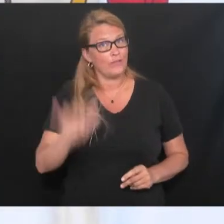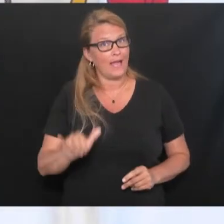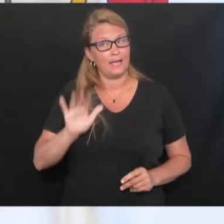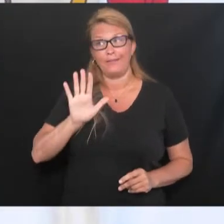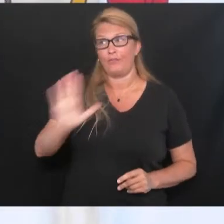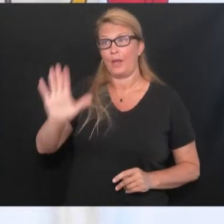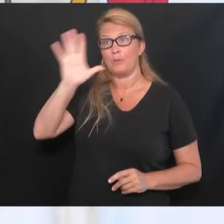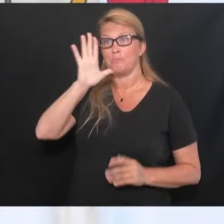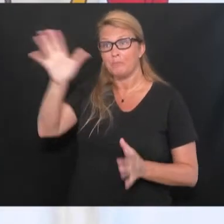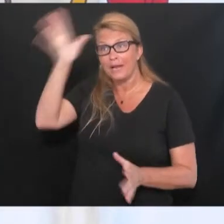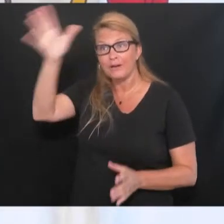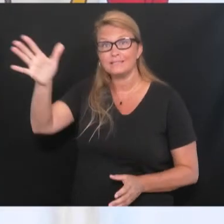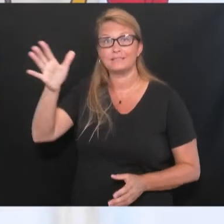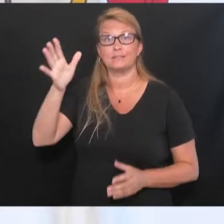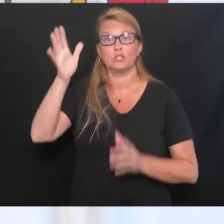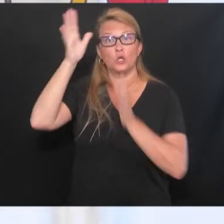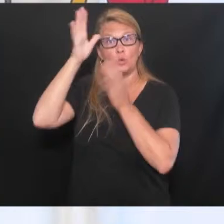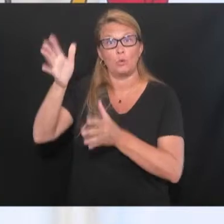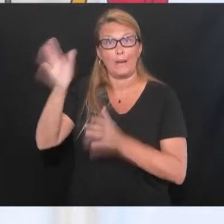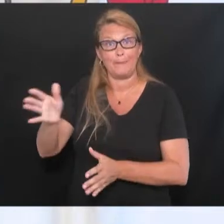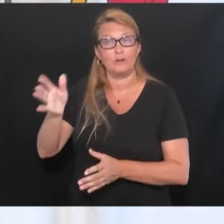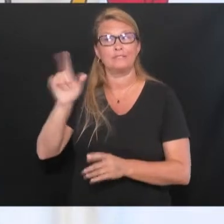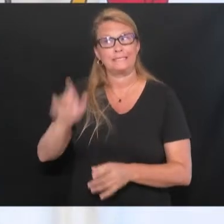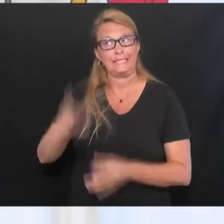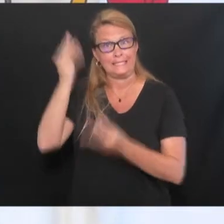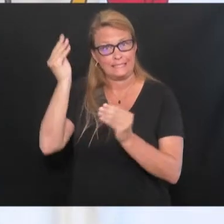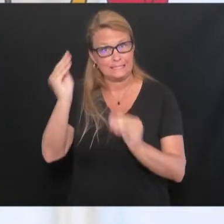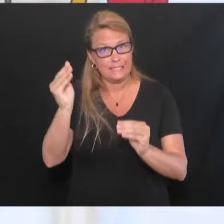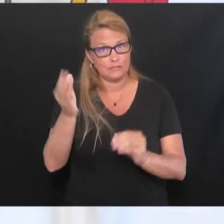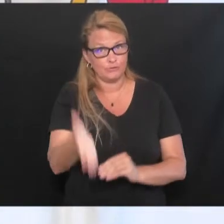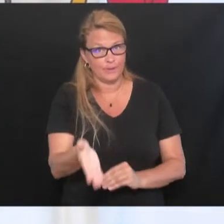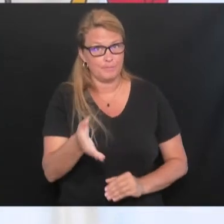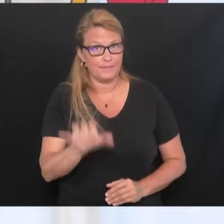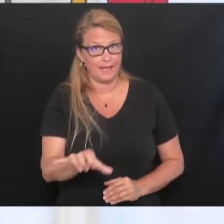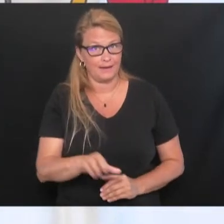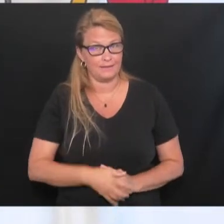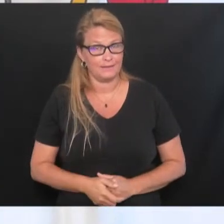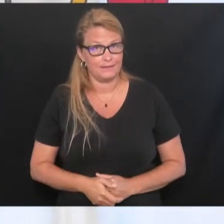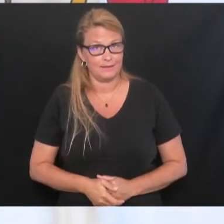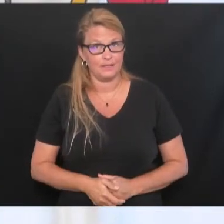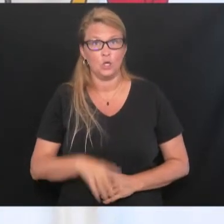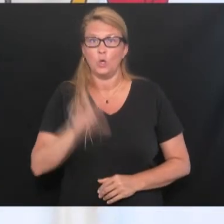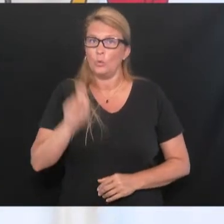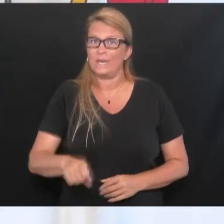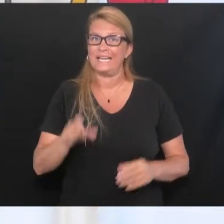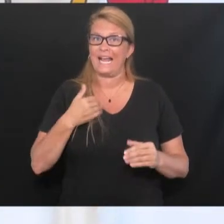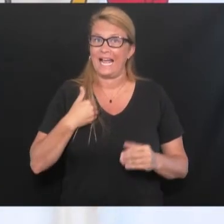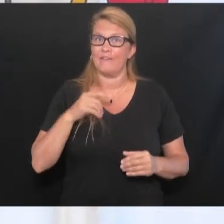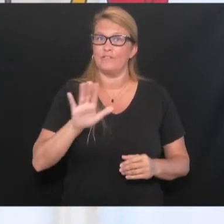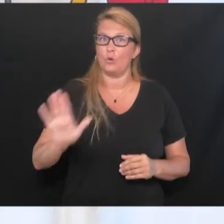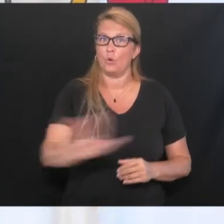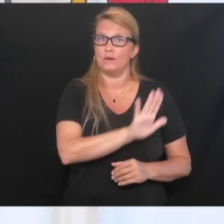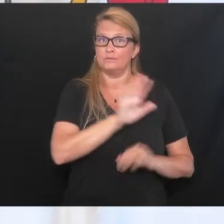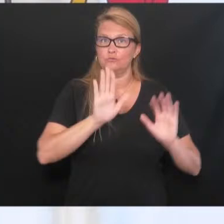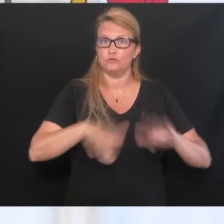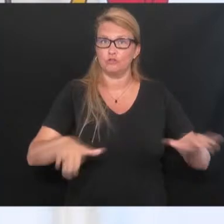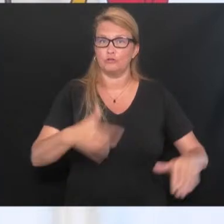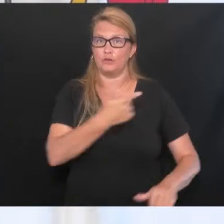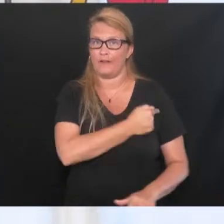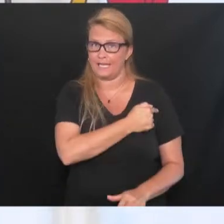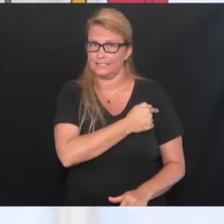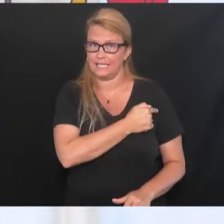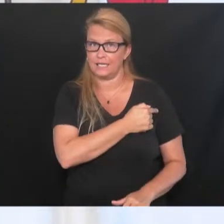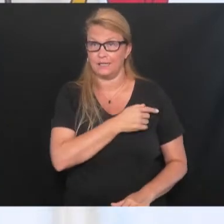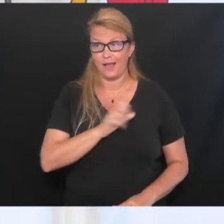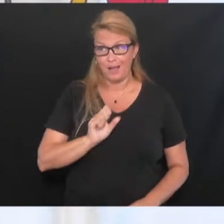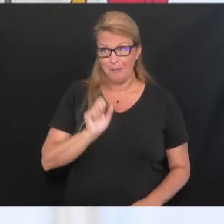their grandparents should realize that. And we need to get them vaccinated and get them vaccinated right now. They're going back to